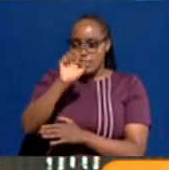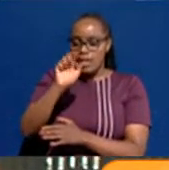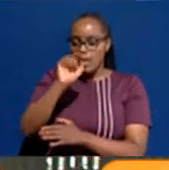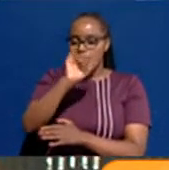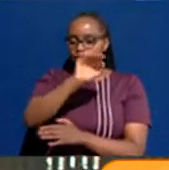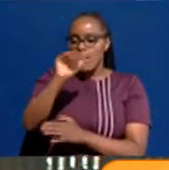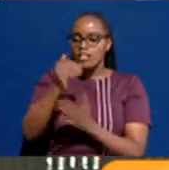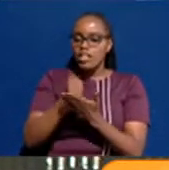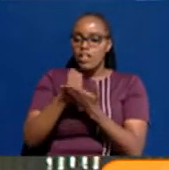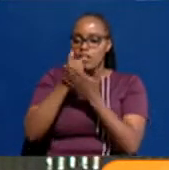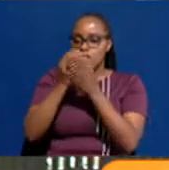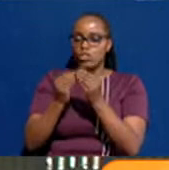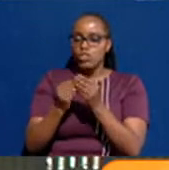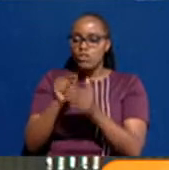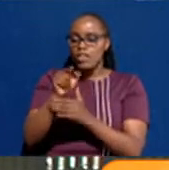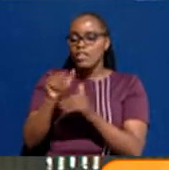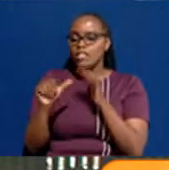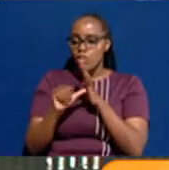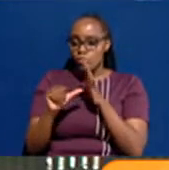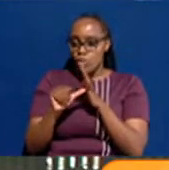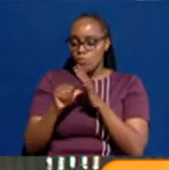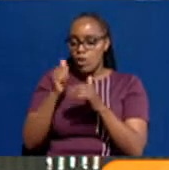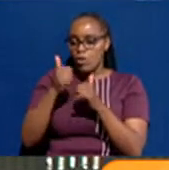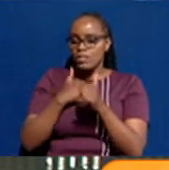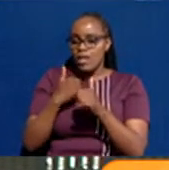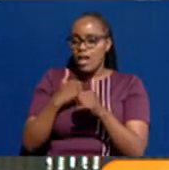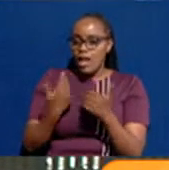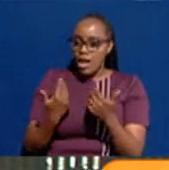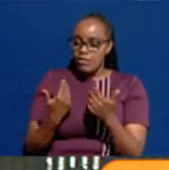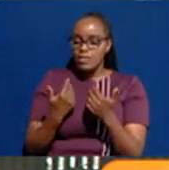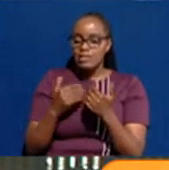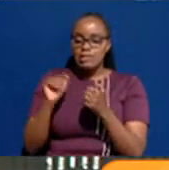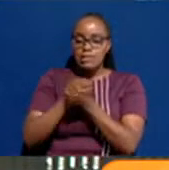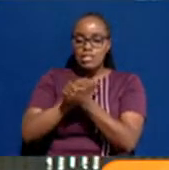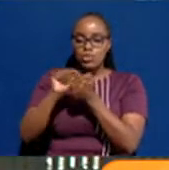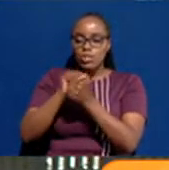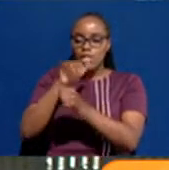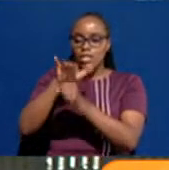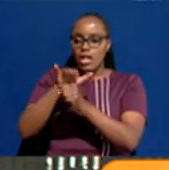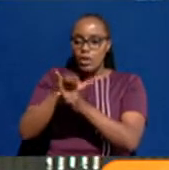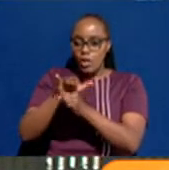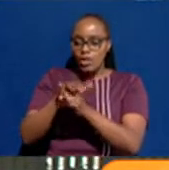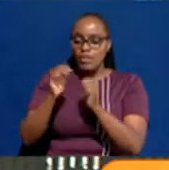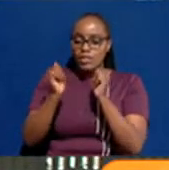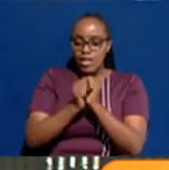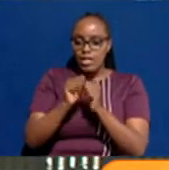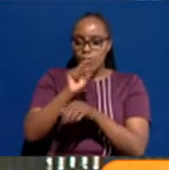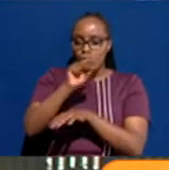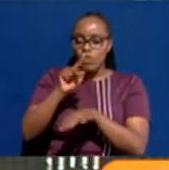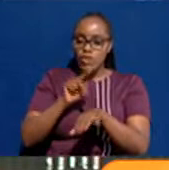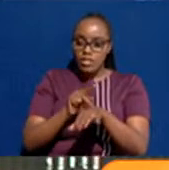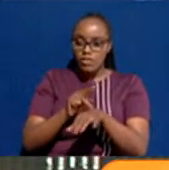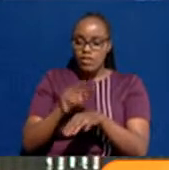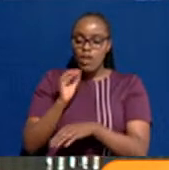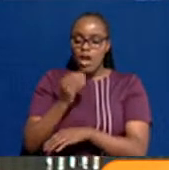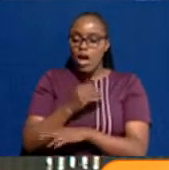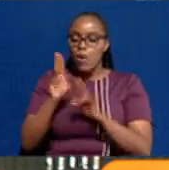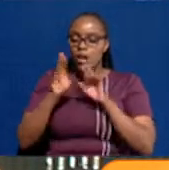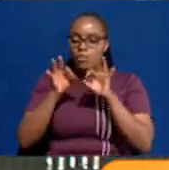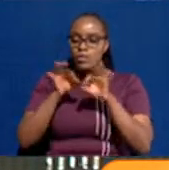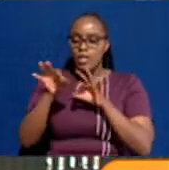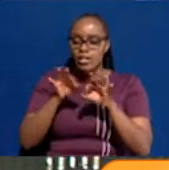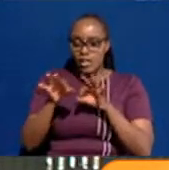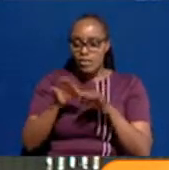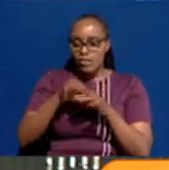help in mitigating the disaster that has caused untold destruction across 10 provinces. And as Mary Mwoki now